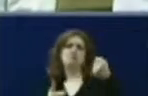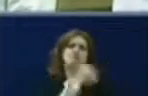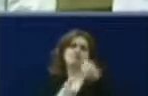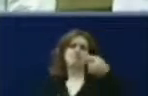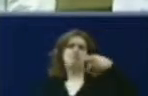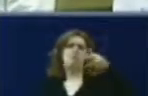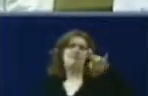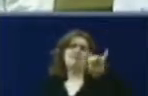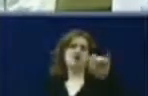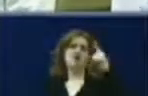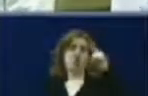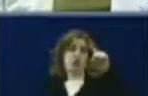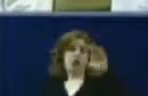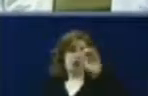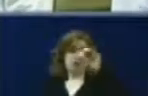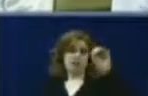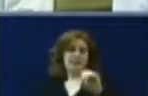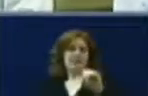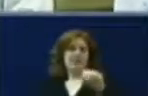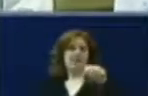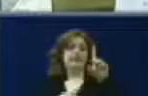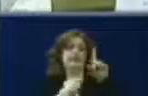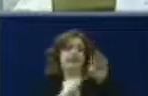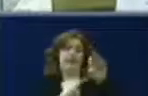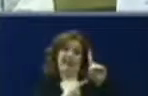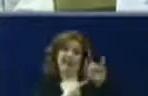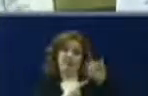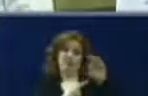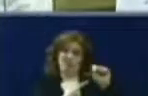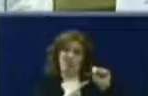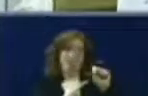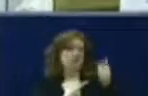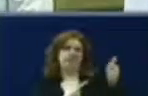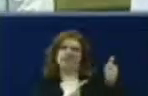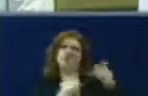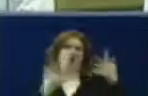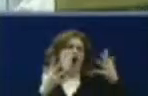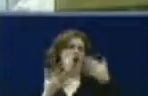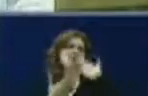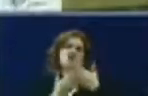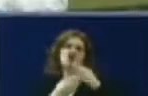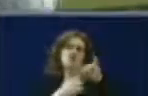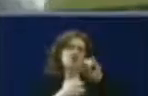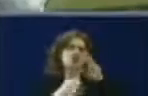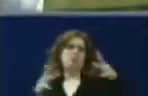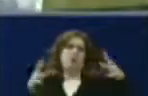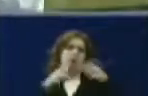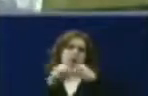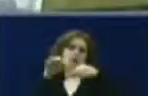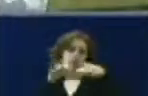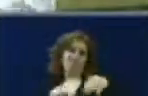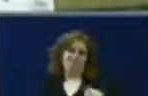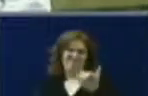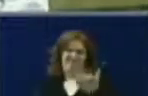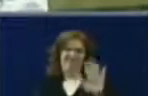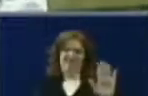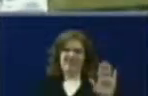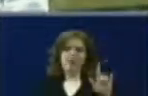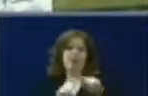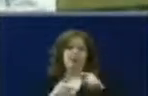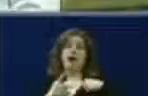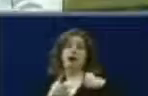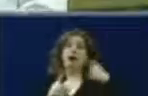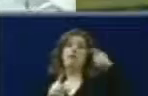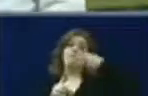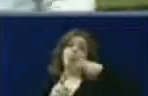100%. David Jones has already done a good job of summarizing that, but I'll point out two things, that it is